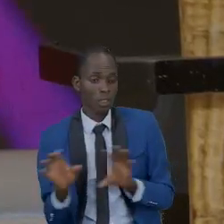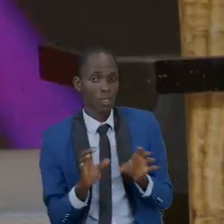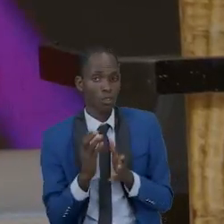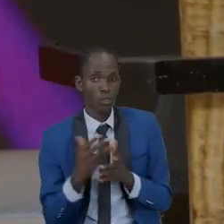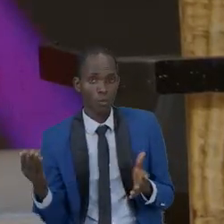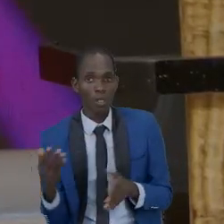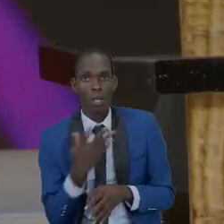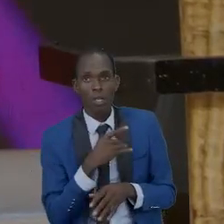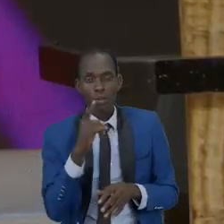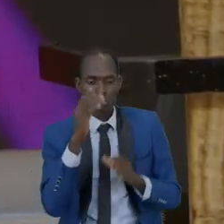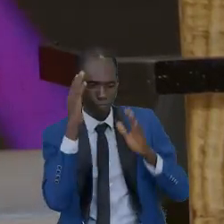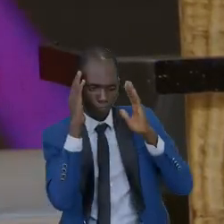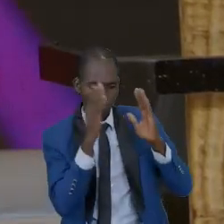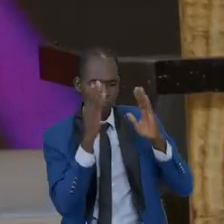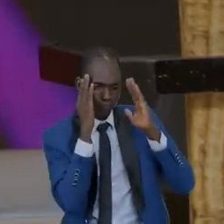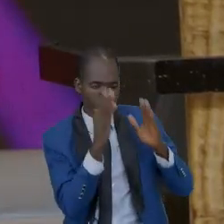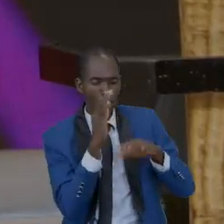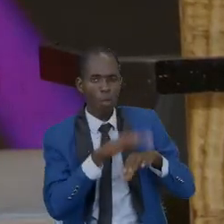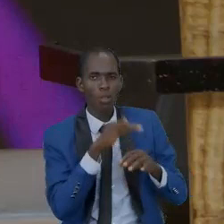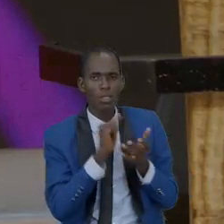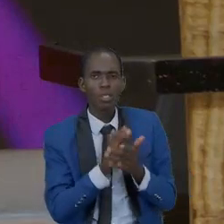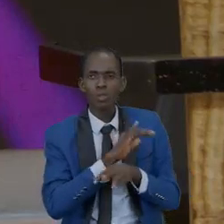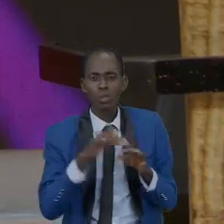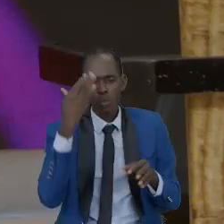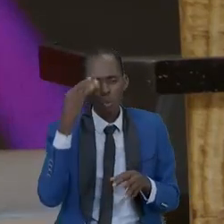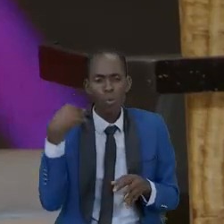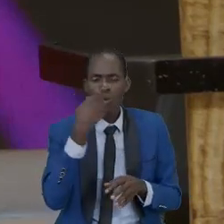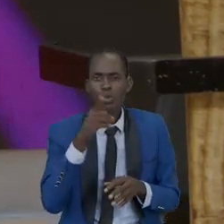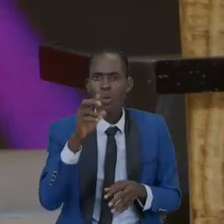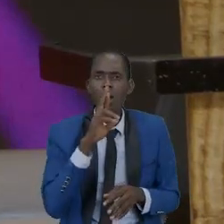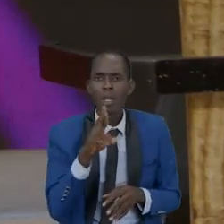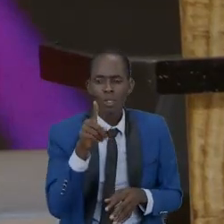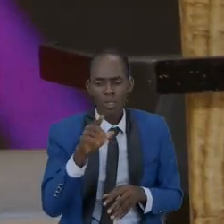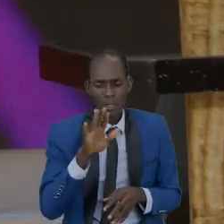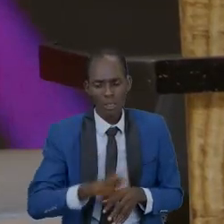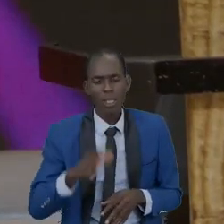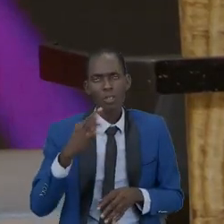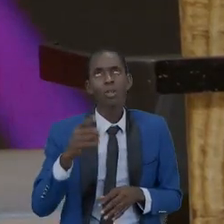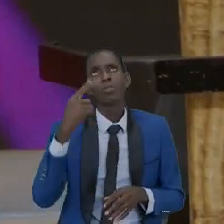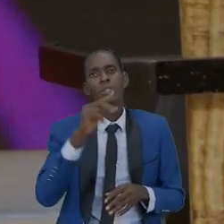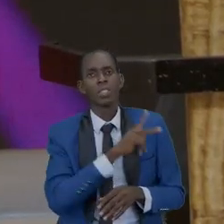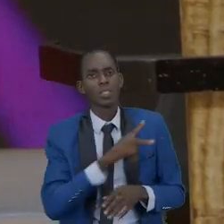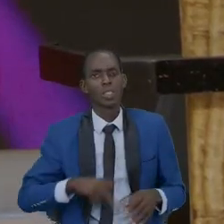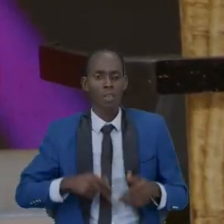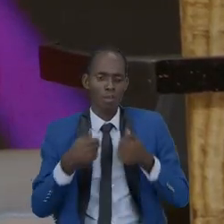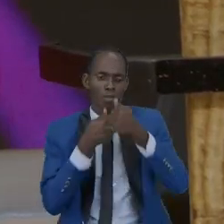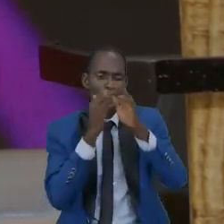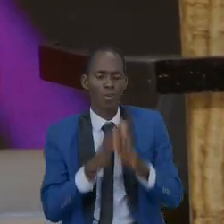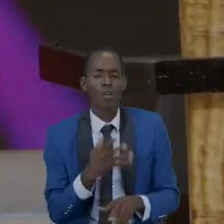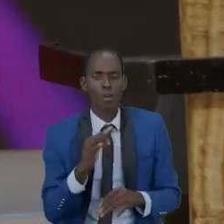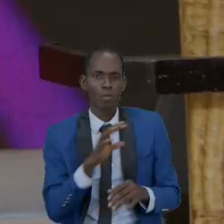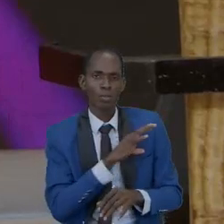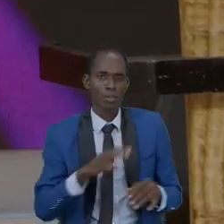you concentrate on that and you don't know who you are, a child of the King, a follower of Jesus Christ,